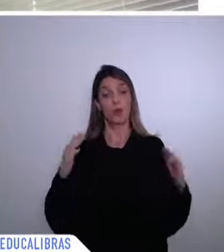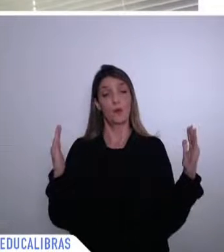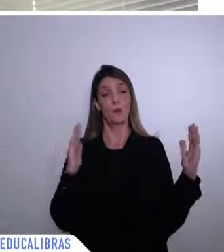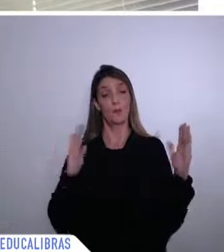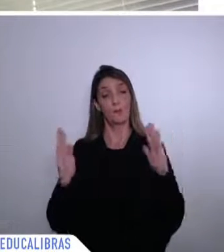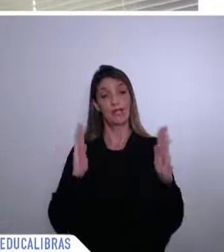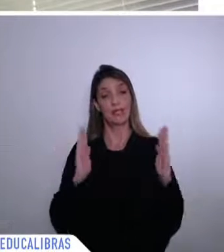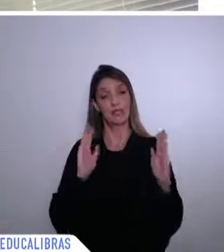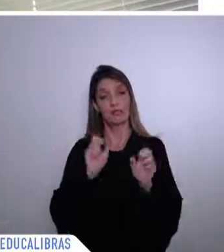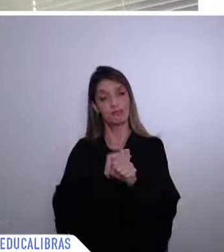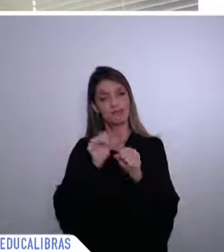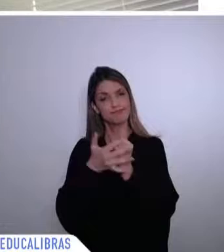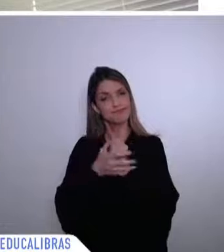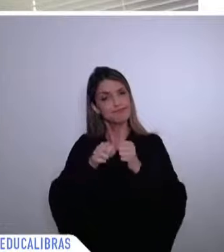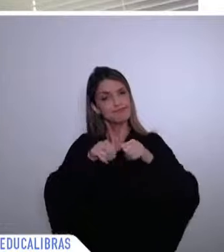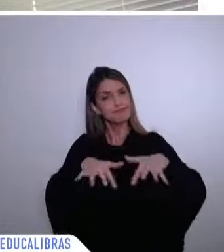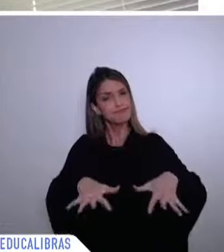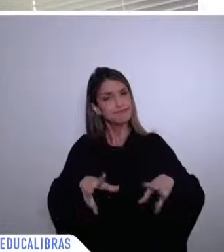with the